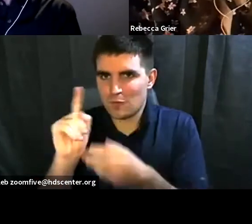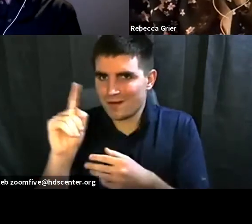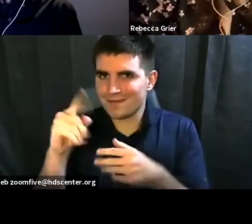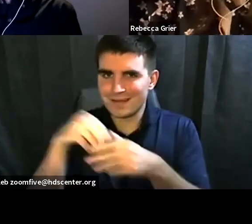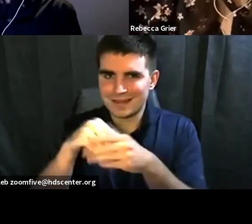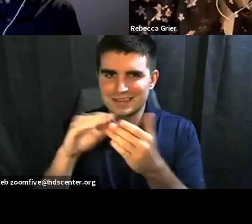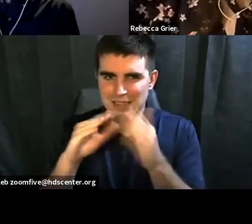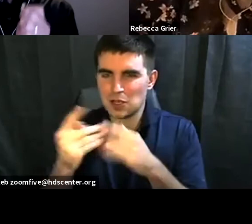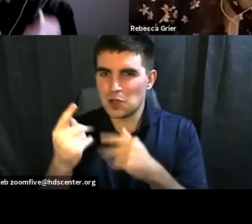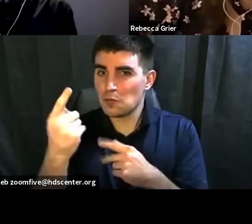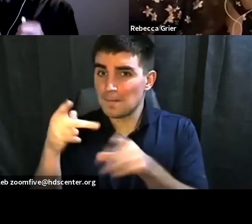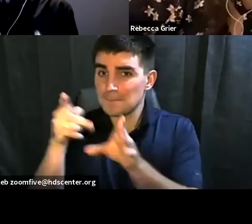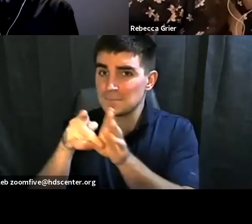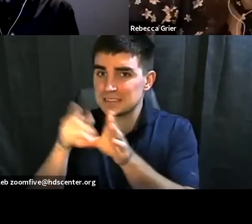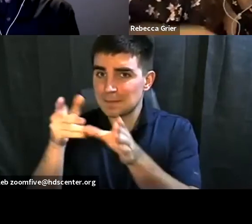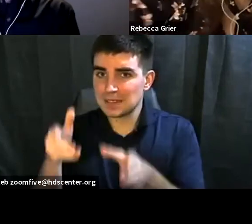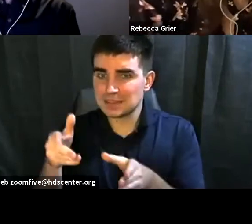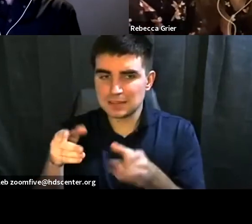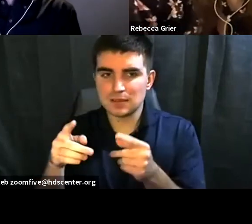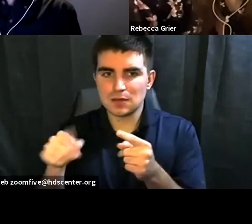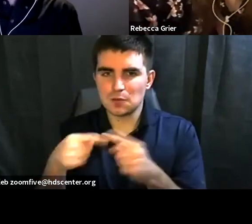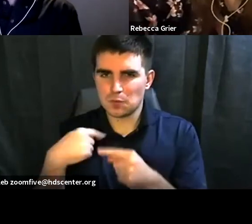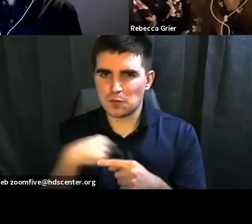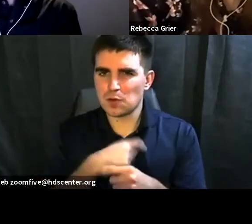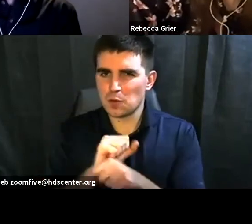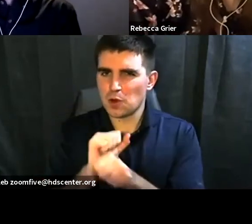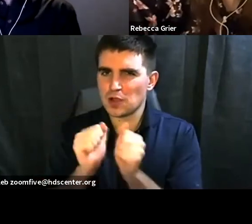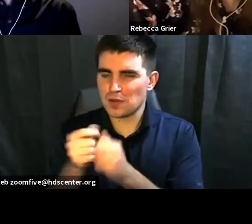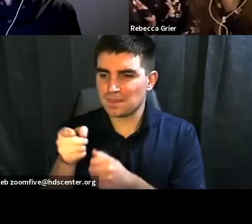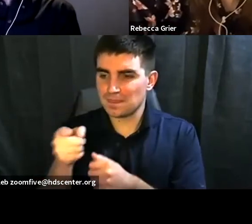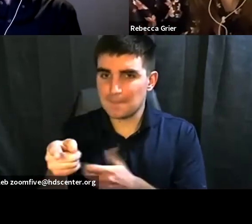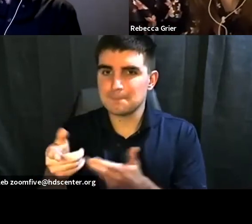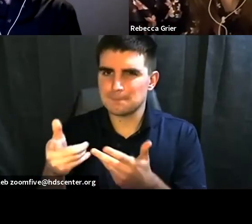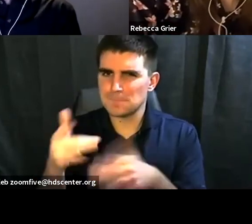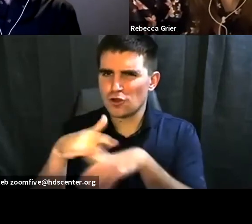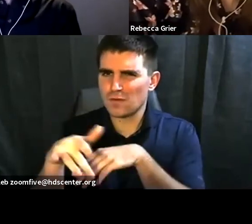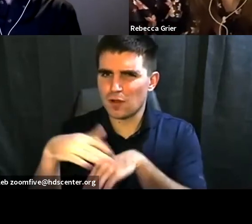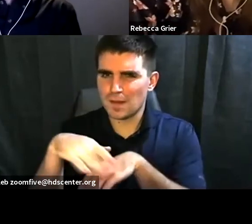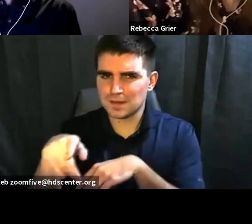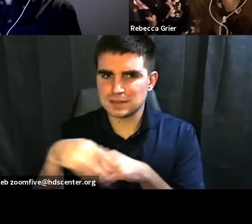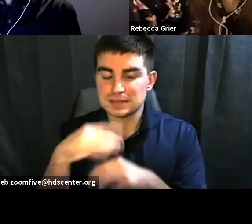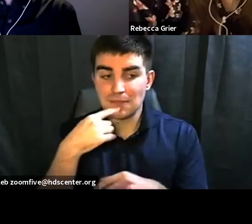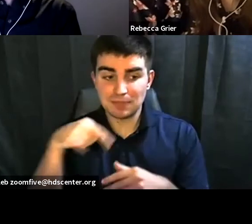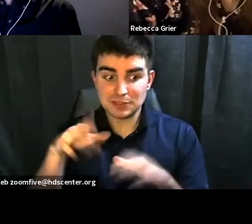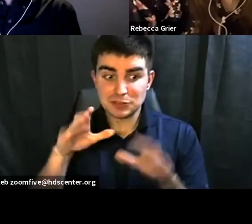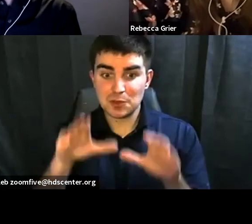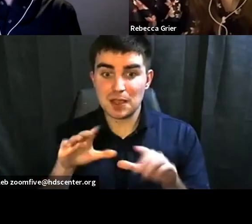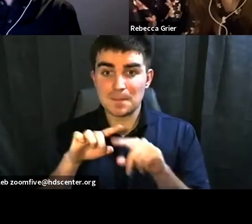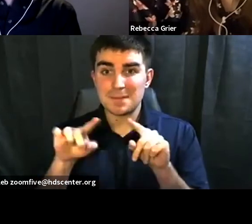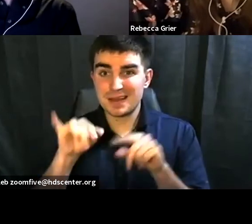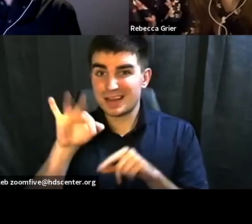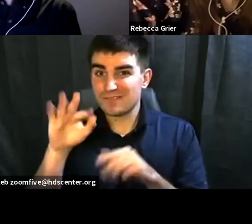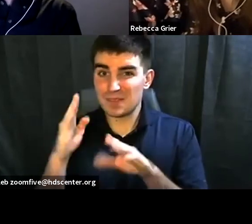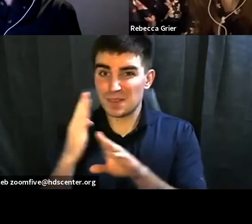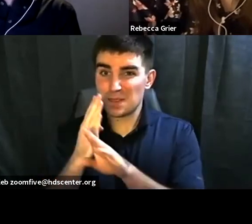participants, when we were working with them early on this, said, this is great, but if the bus pulls up and